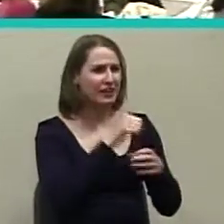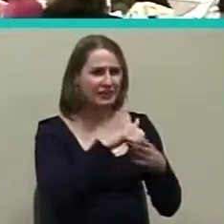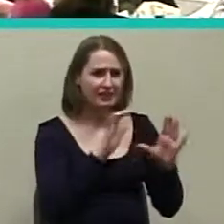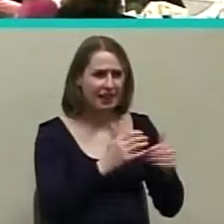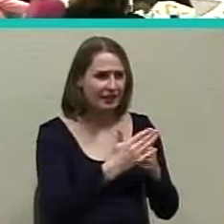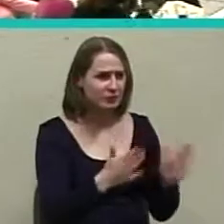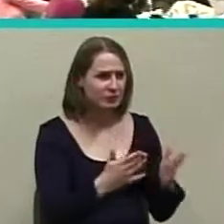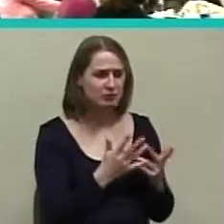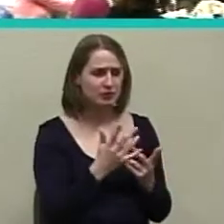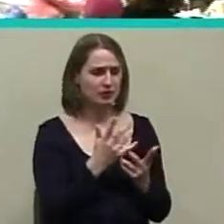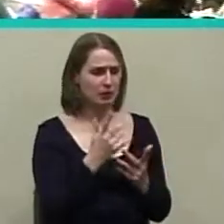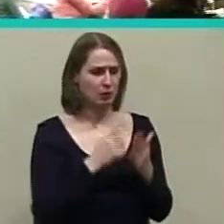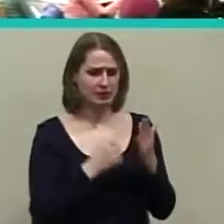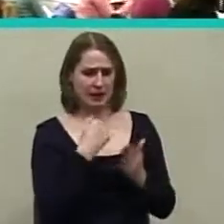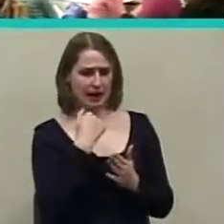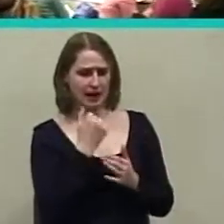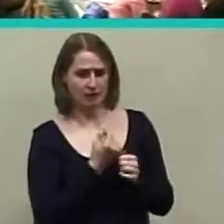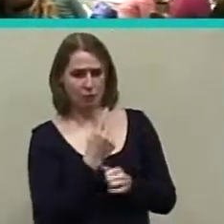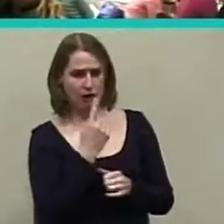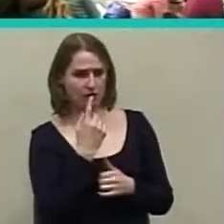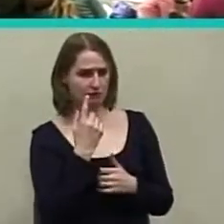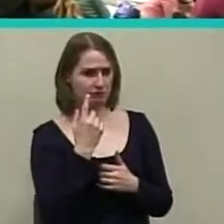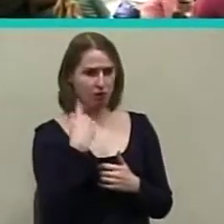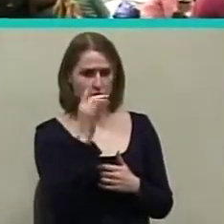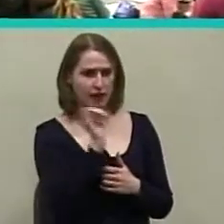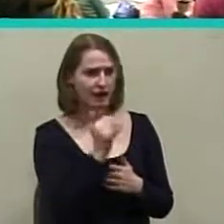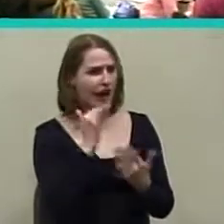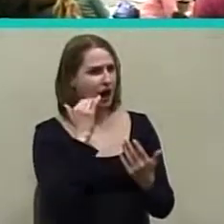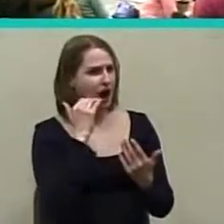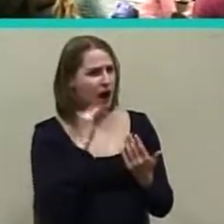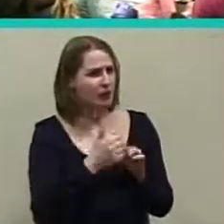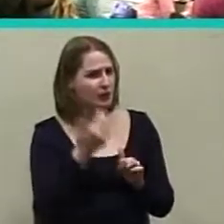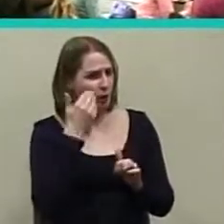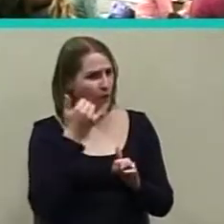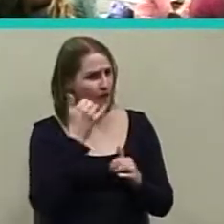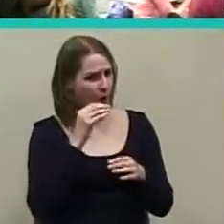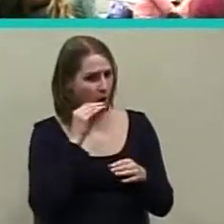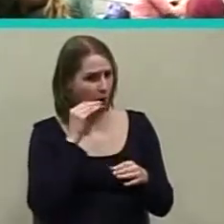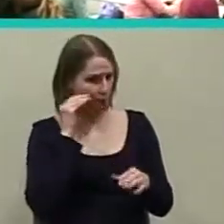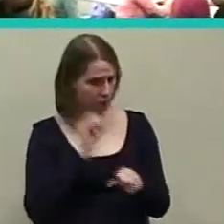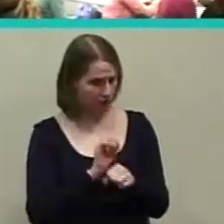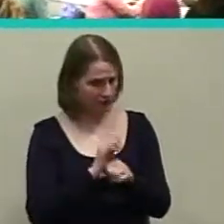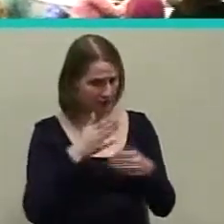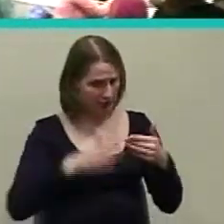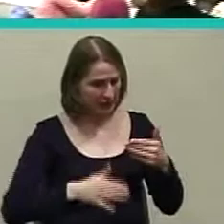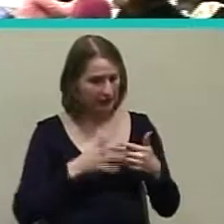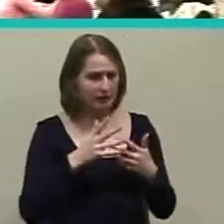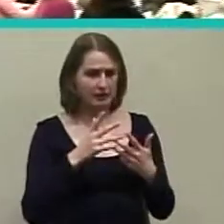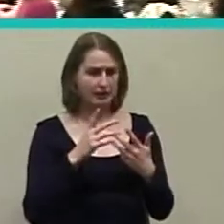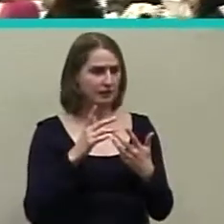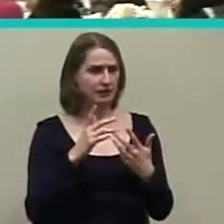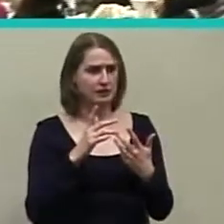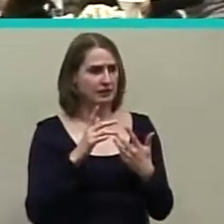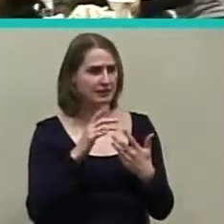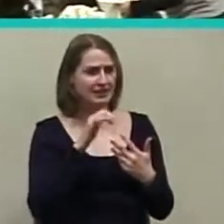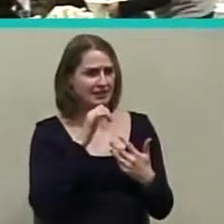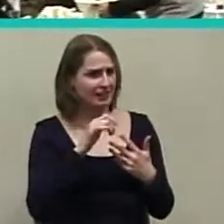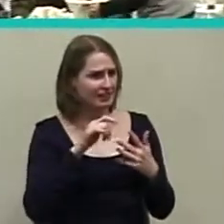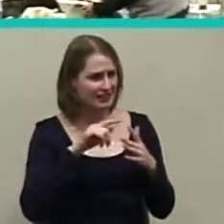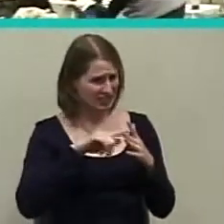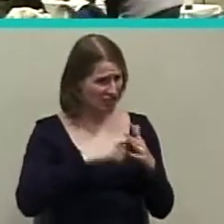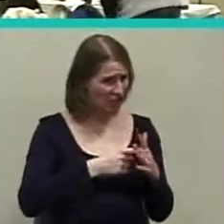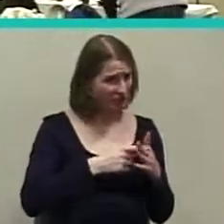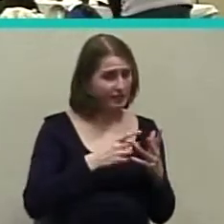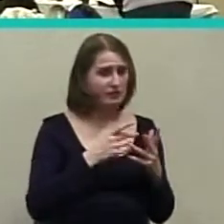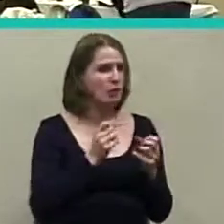You know, what does that really look like? How does one know their homework's completed? Is it not started? And we don't have a lot of information to know when is this happening, when isn't it happening, what are they